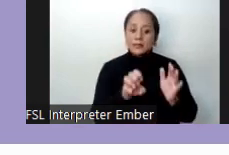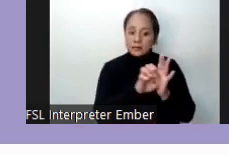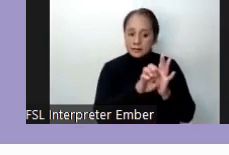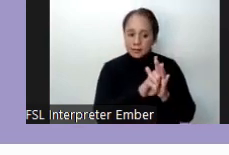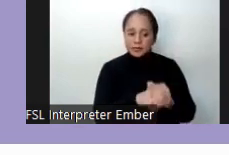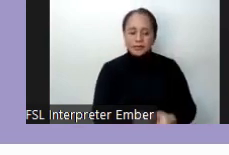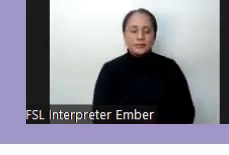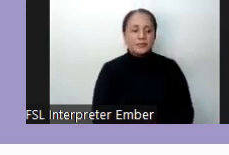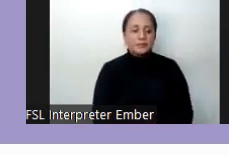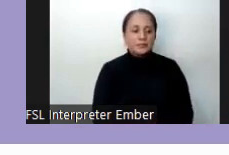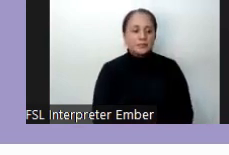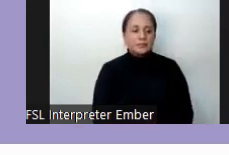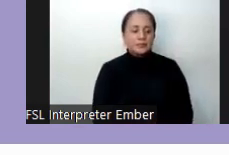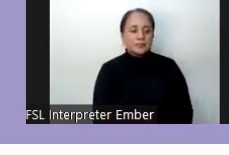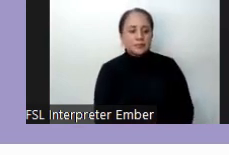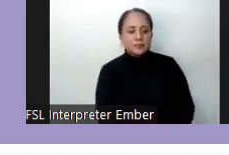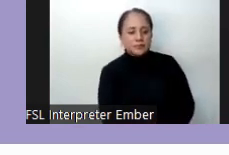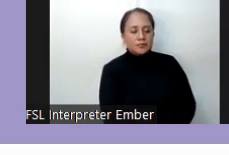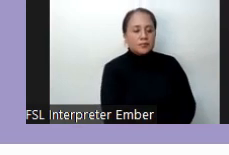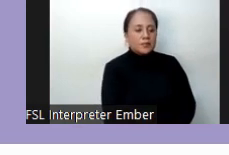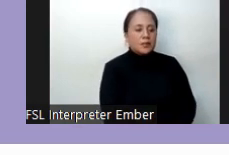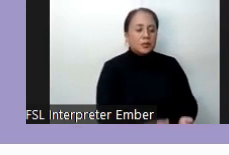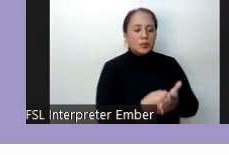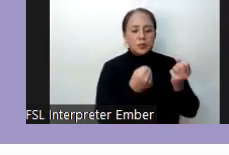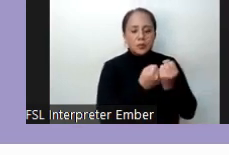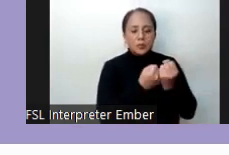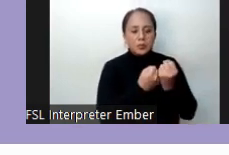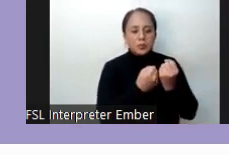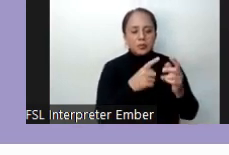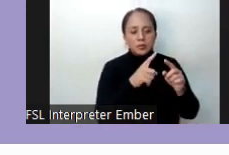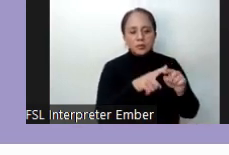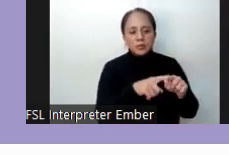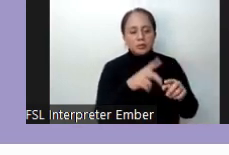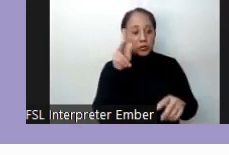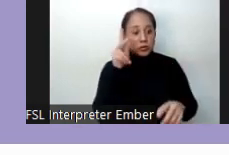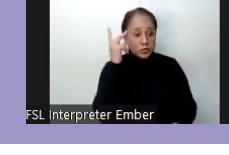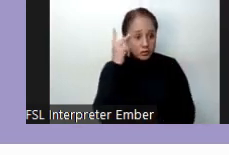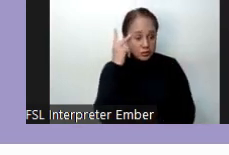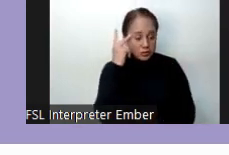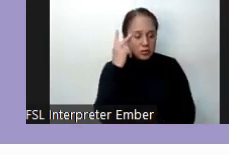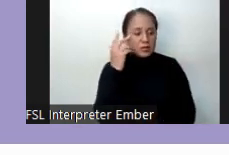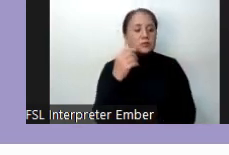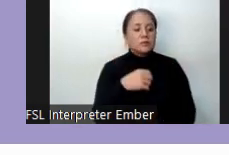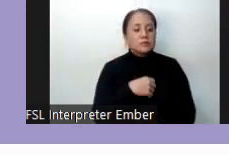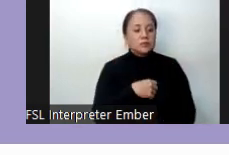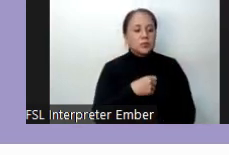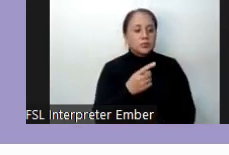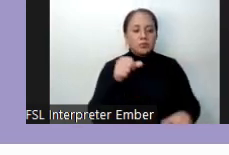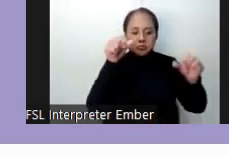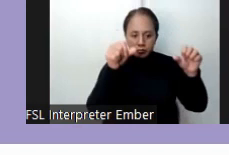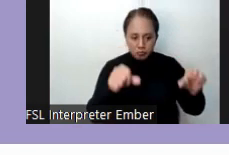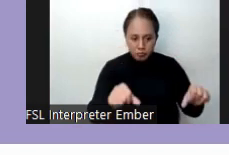example, the source is a supporter of a reliable politician, therefore, post